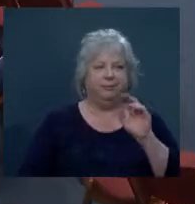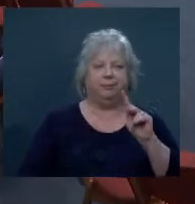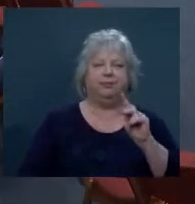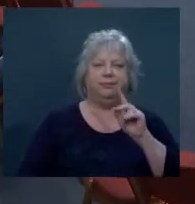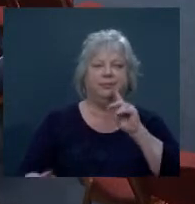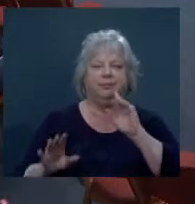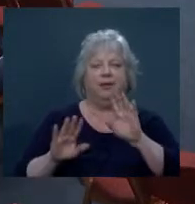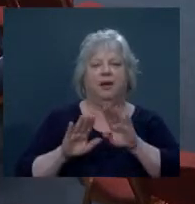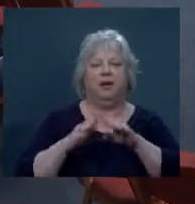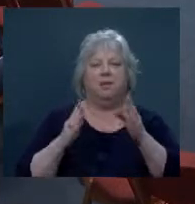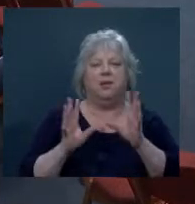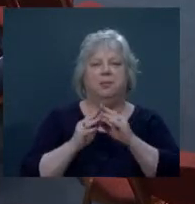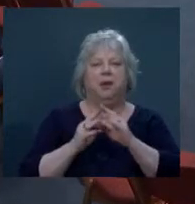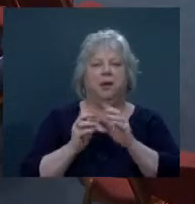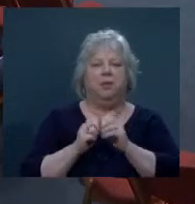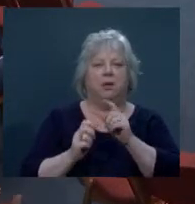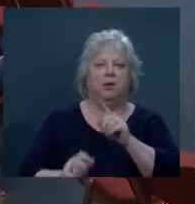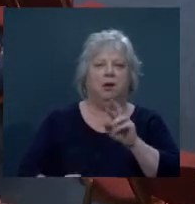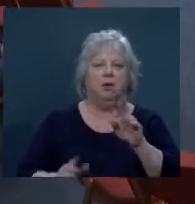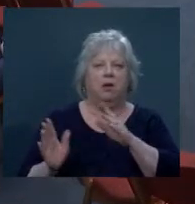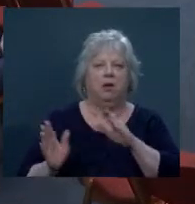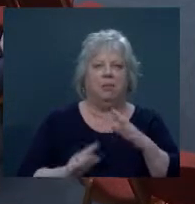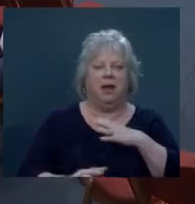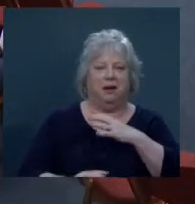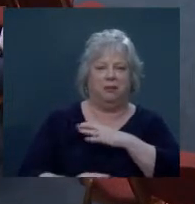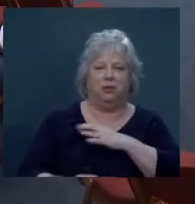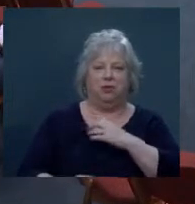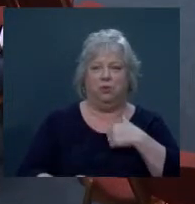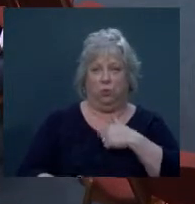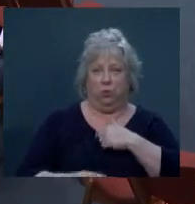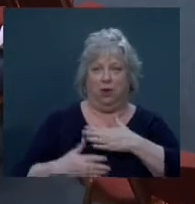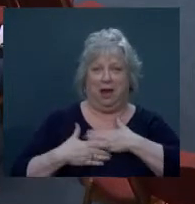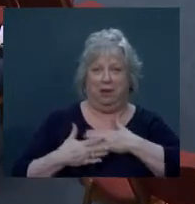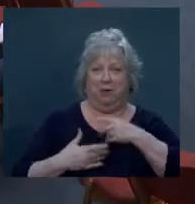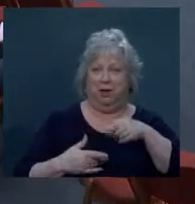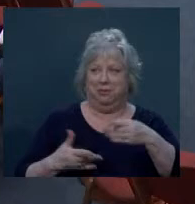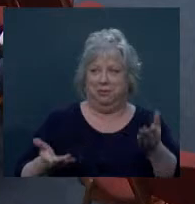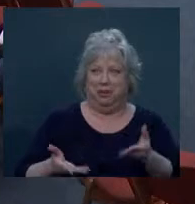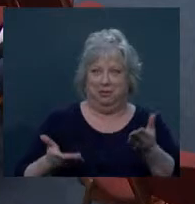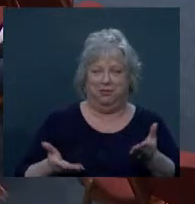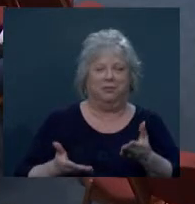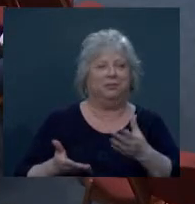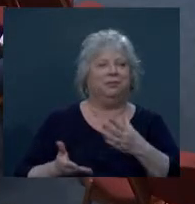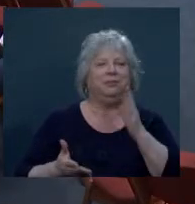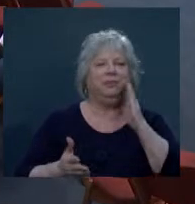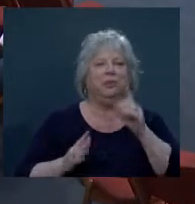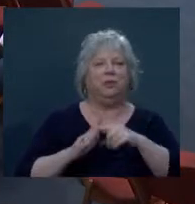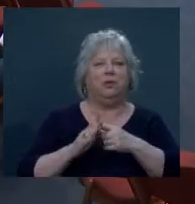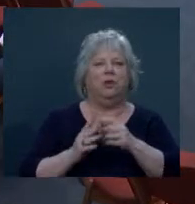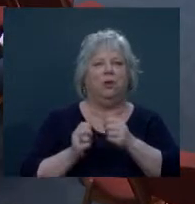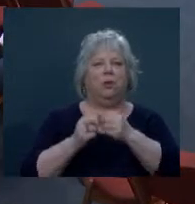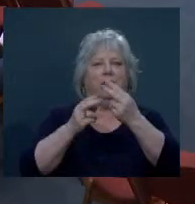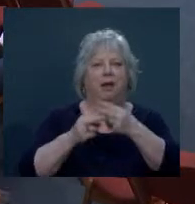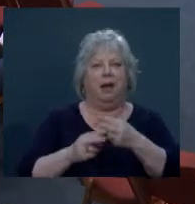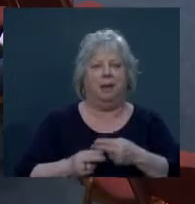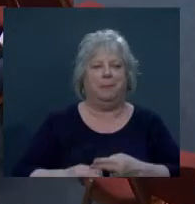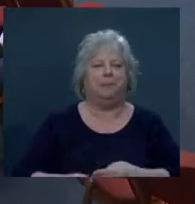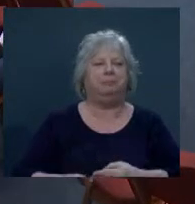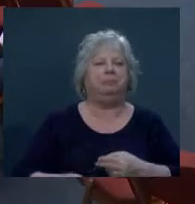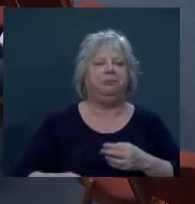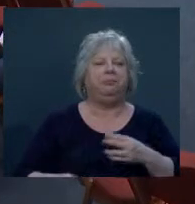let's come to order with the Little Rock Planning Commission. We're glad you're here. And we'll start with a call of the roll,